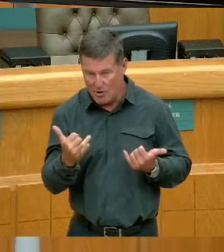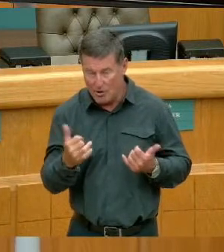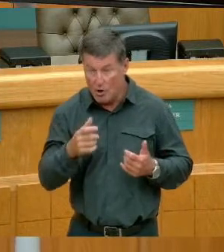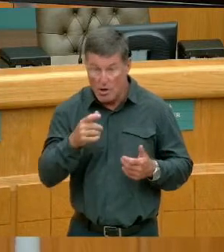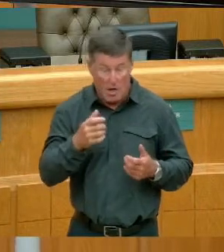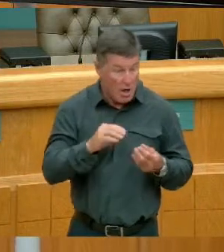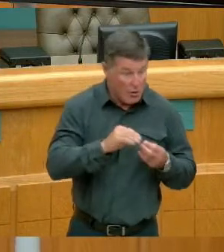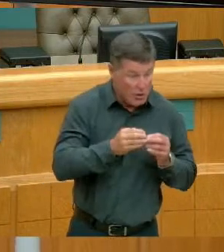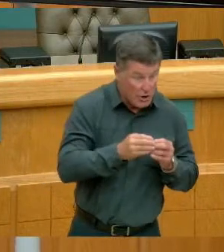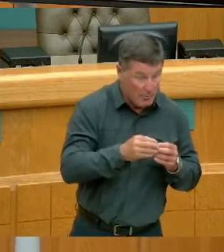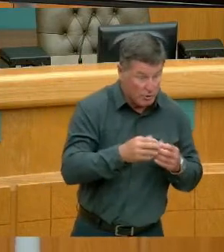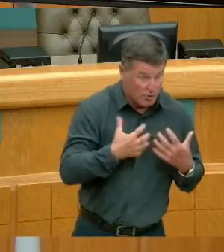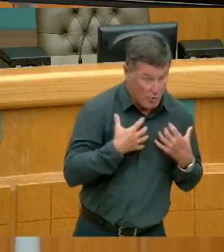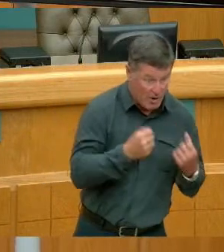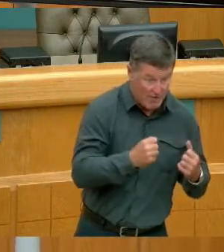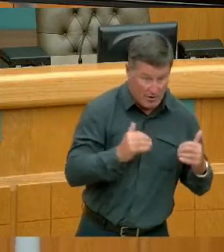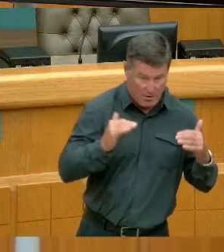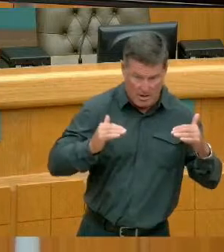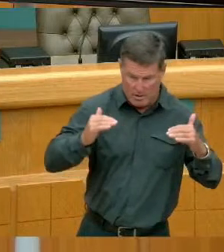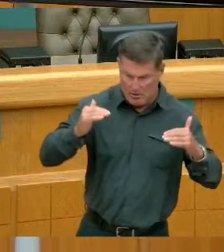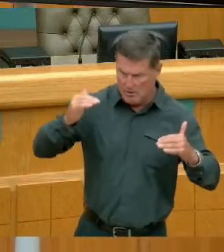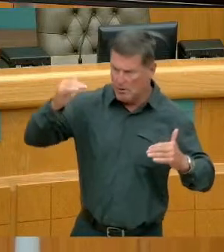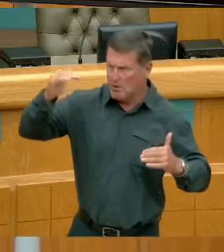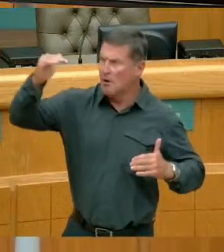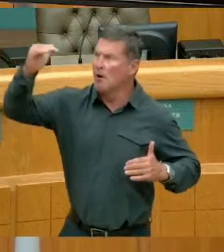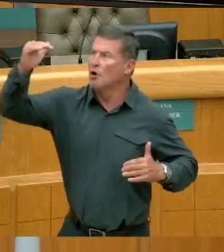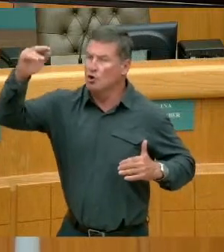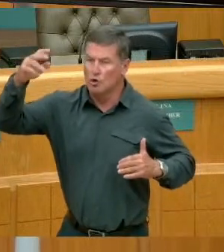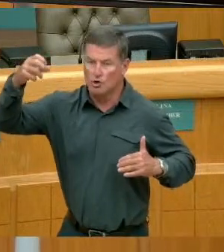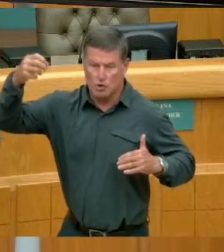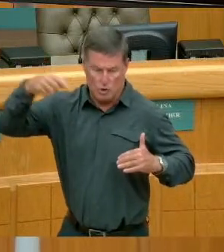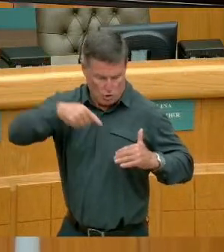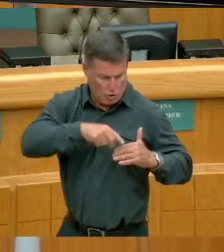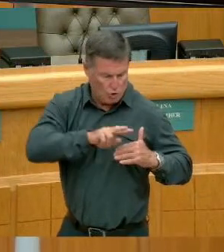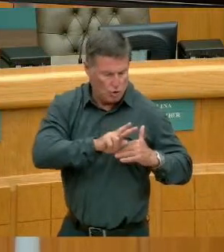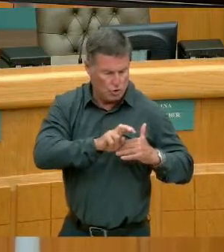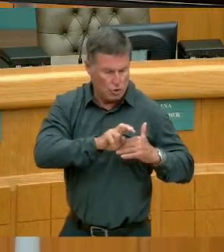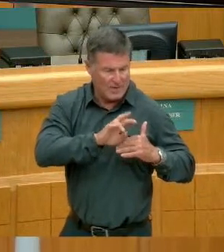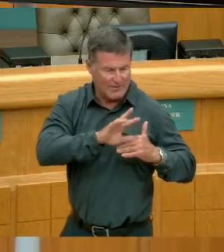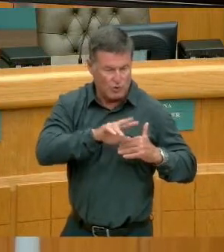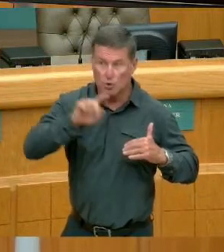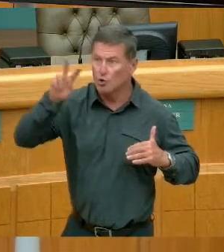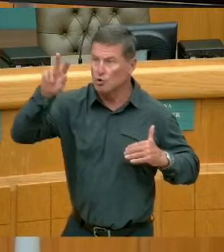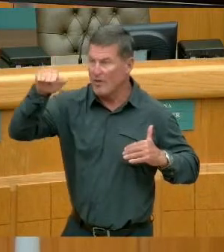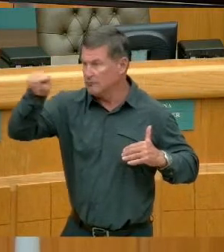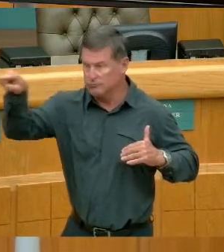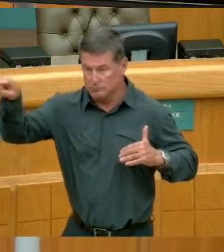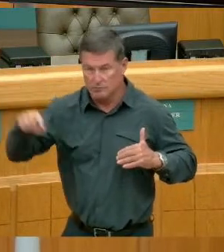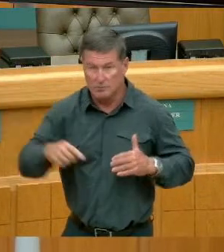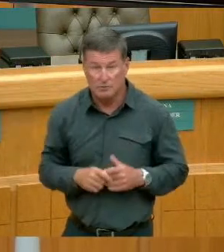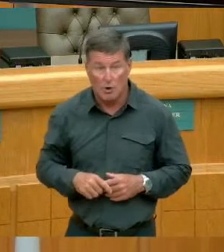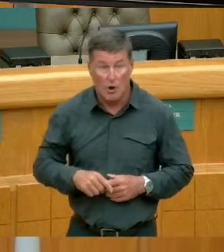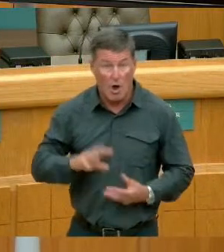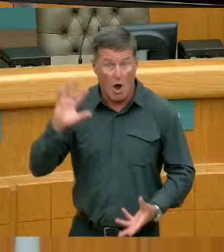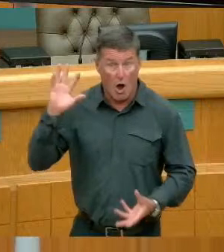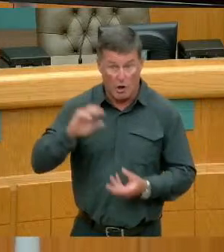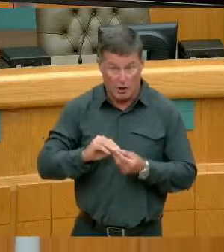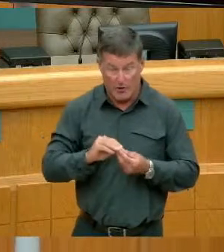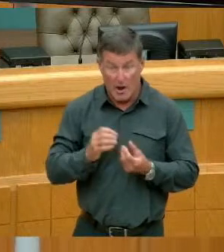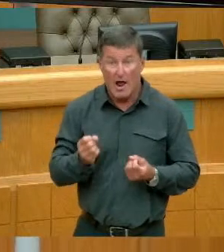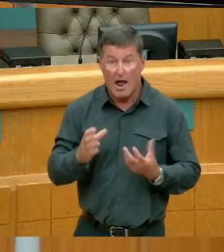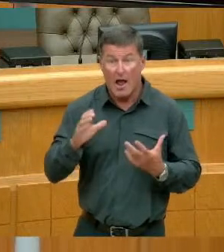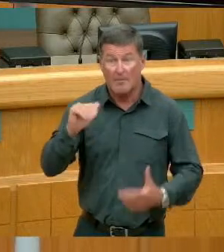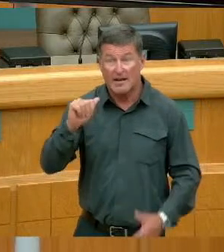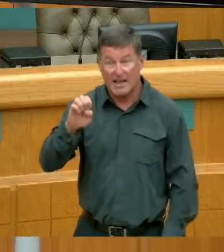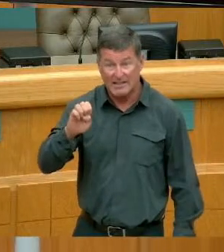number. 272 persons have recovered. The total cases that we've had since day one is a little shy